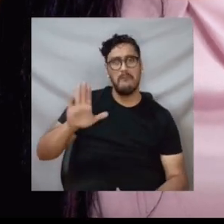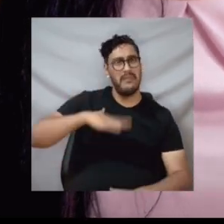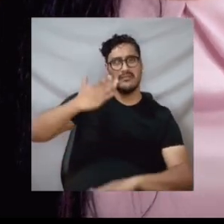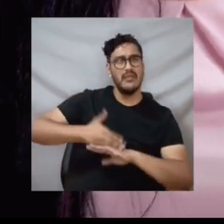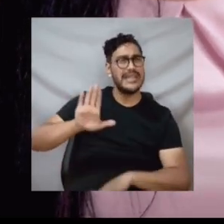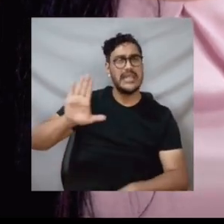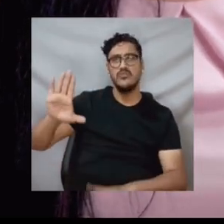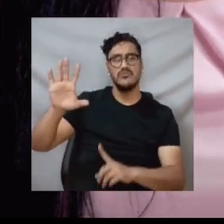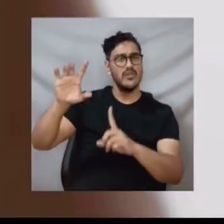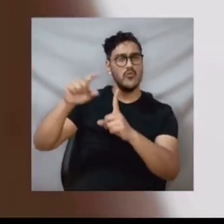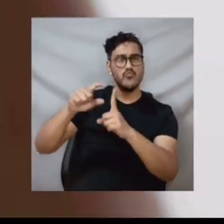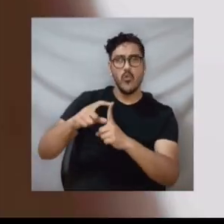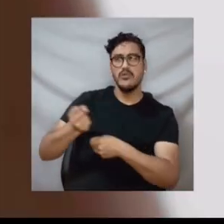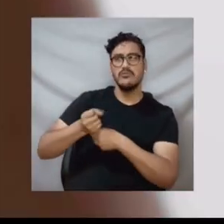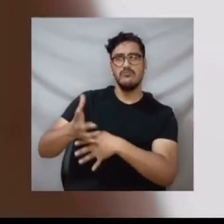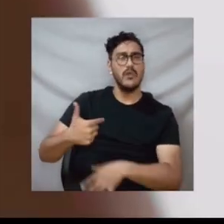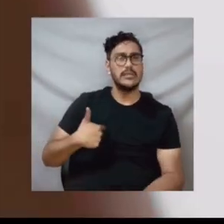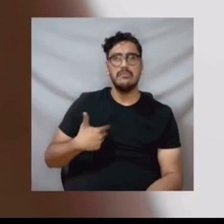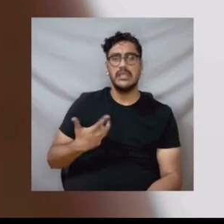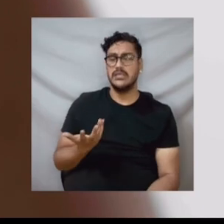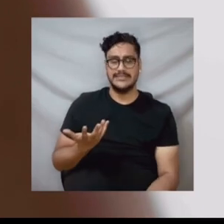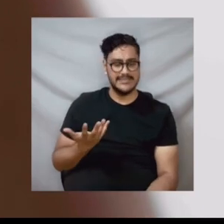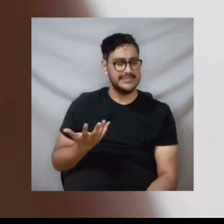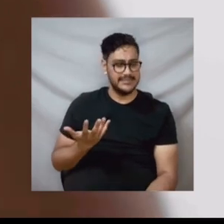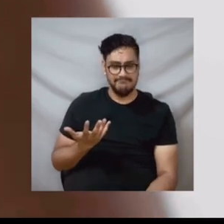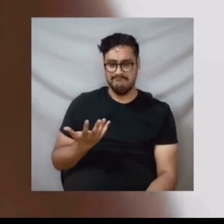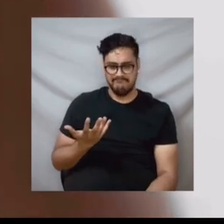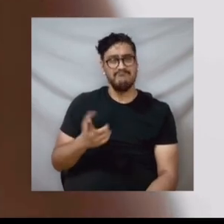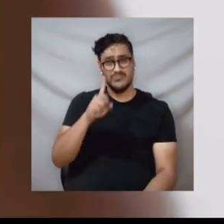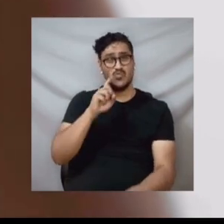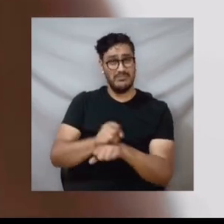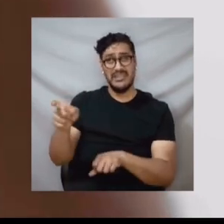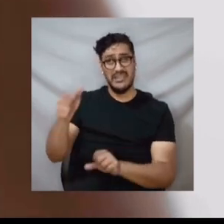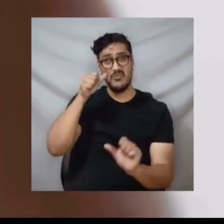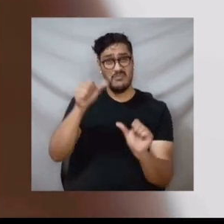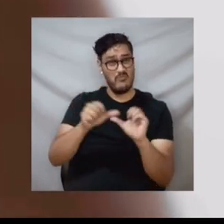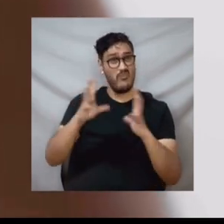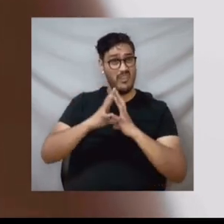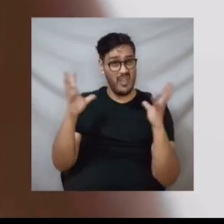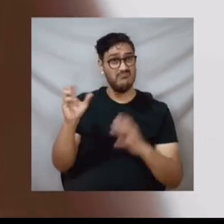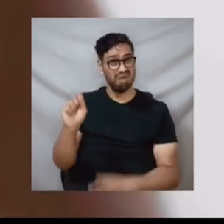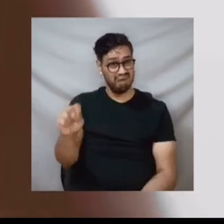you know, he remembers a lot and he's,